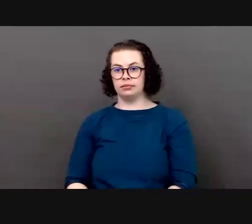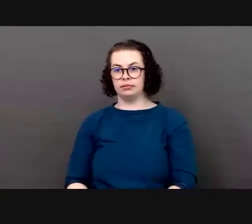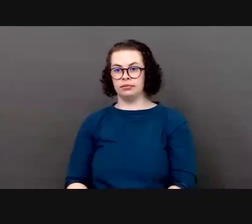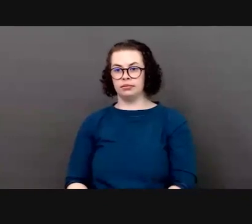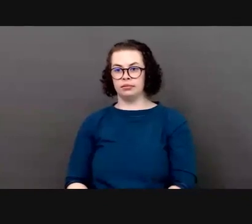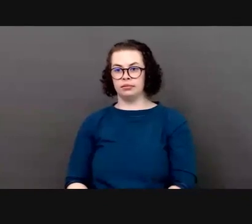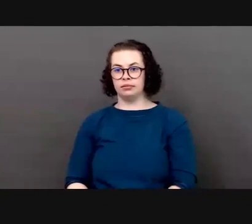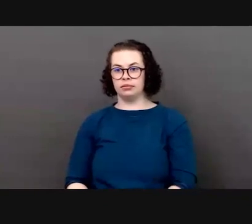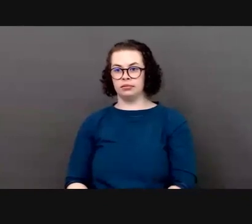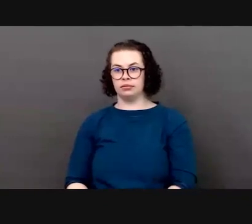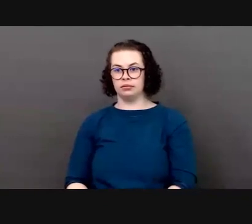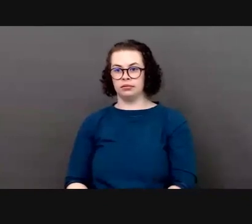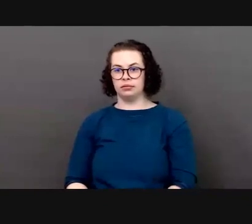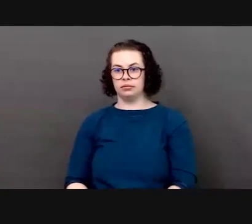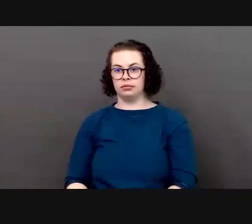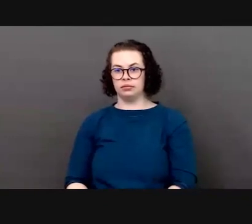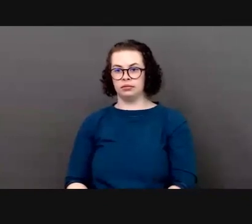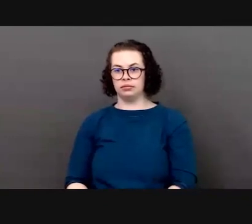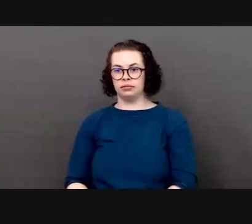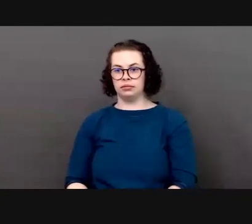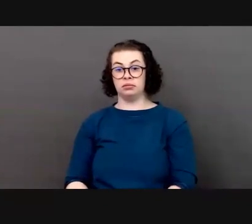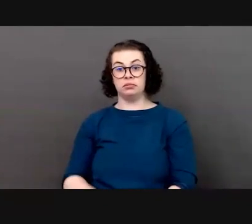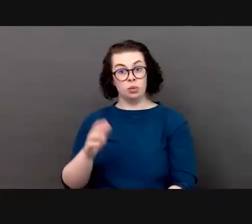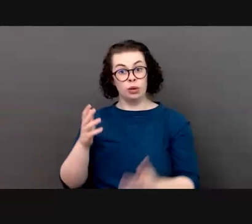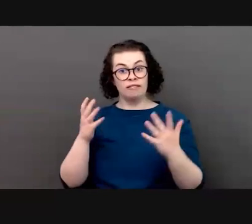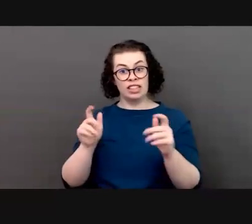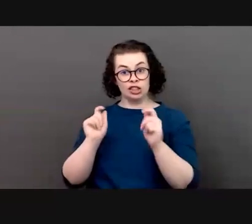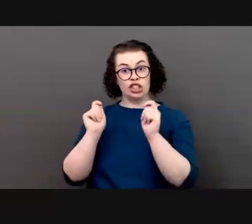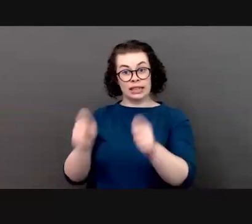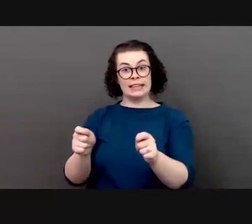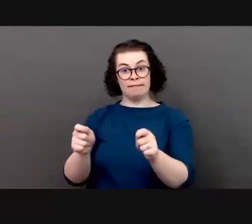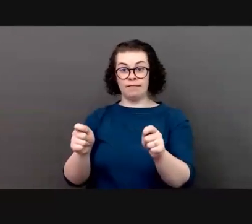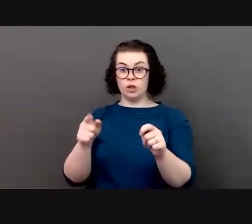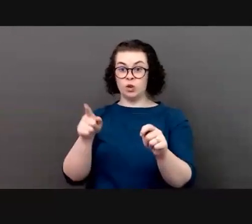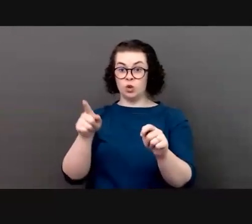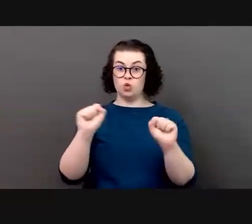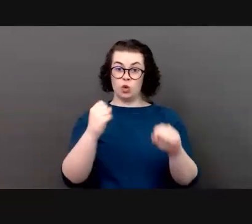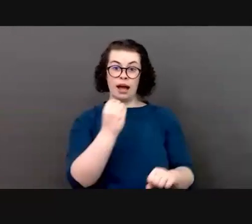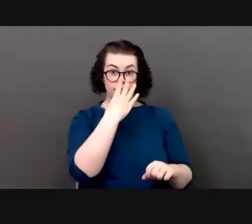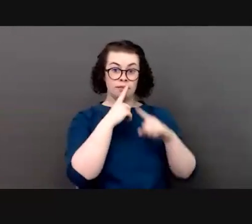Katarina, it seems that we have already made you a speaker, so you should be able to talk.